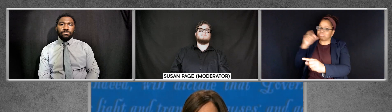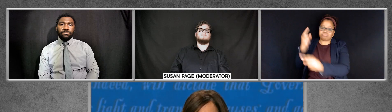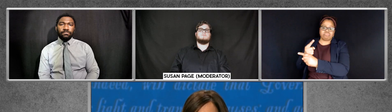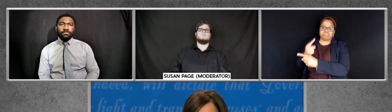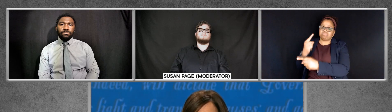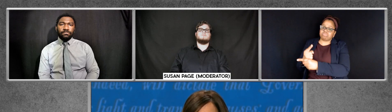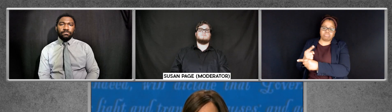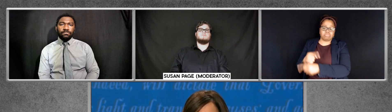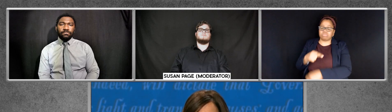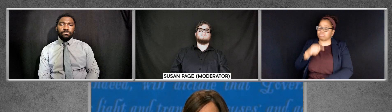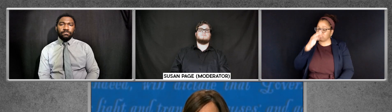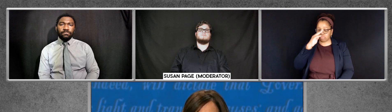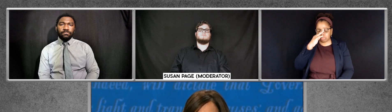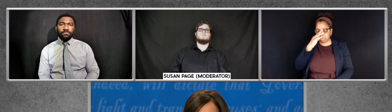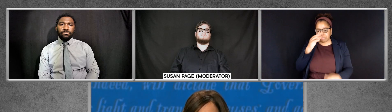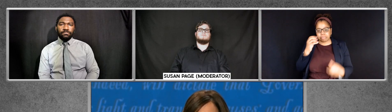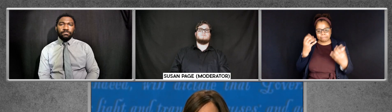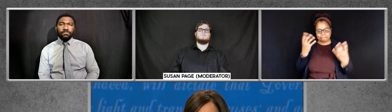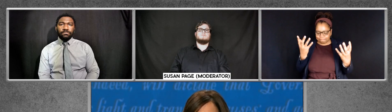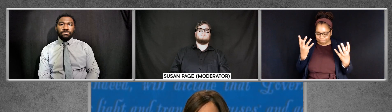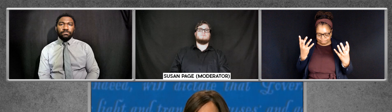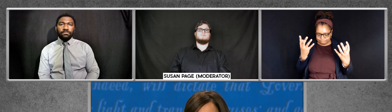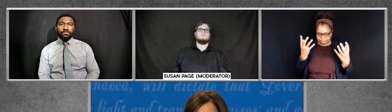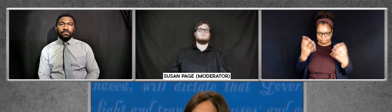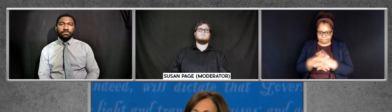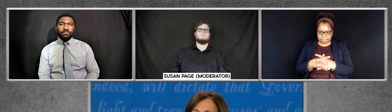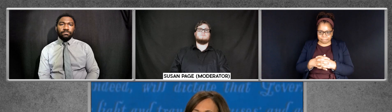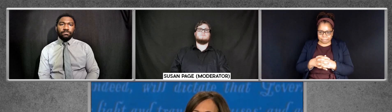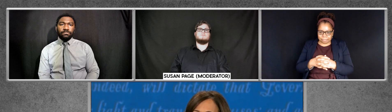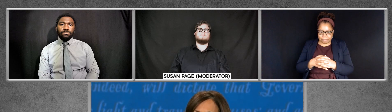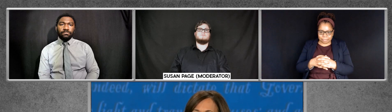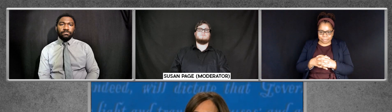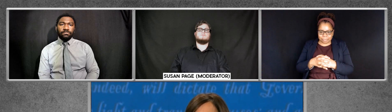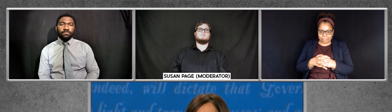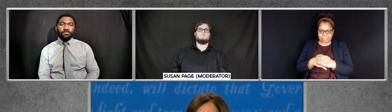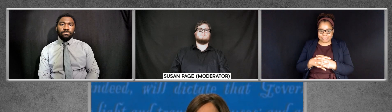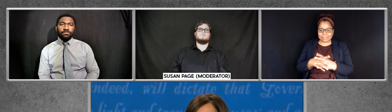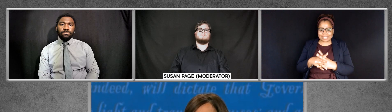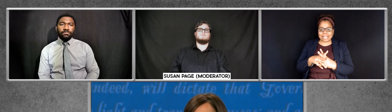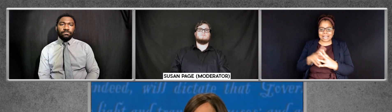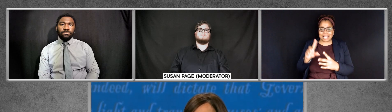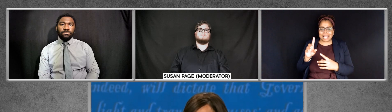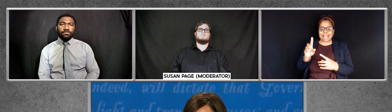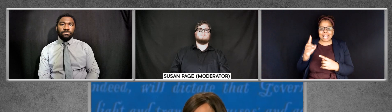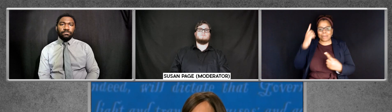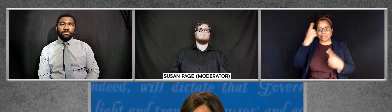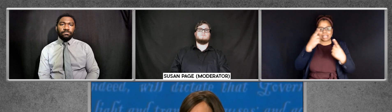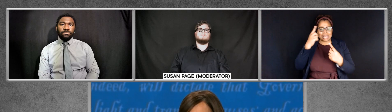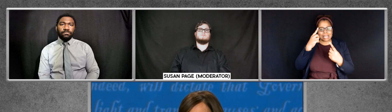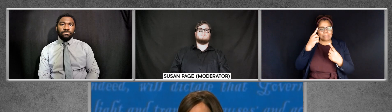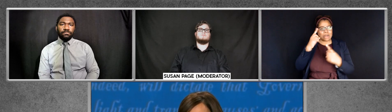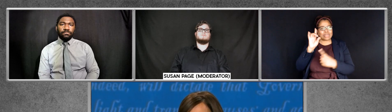me to, you know, the 8 minutes and 46 seconds that America